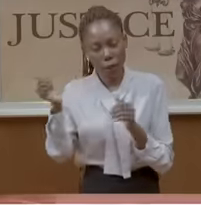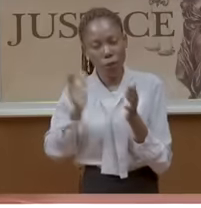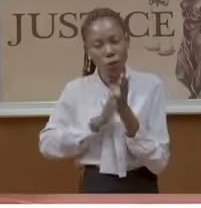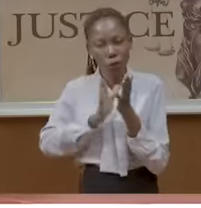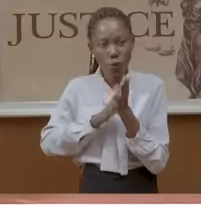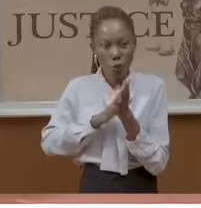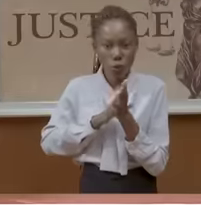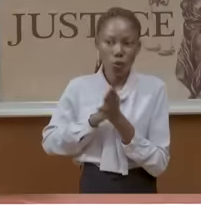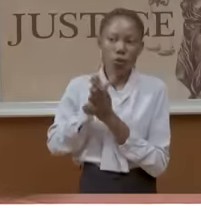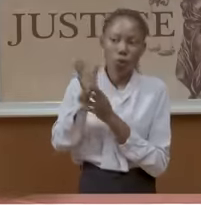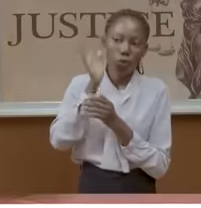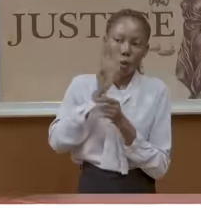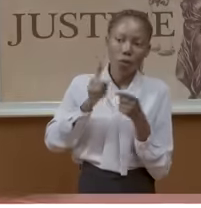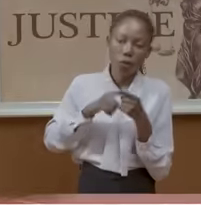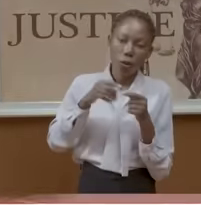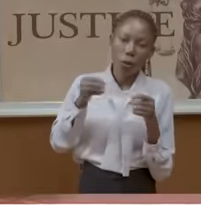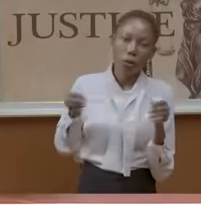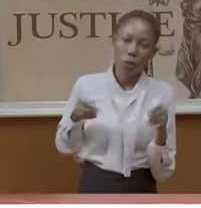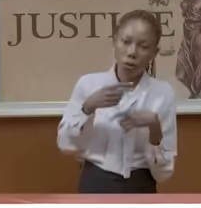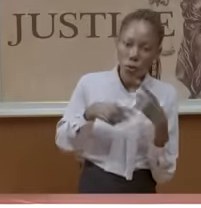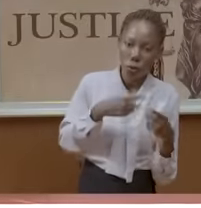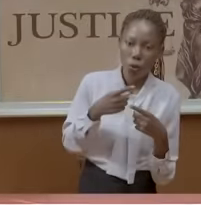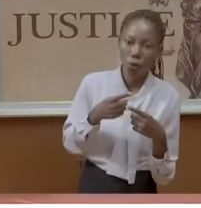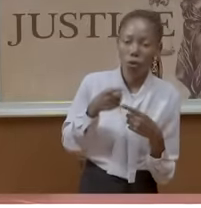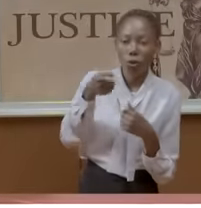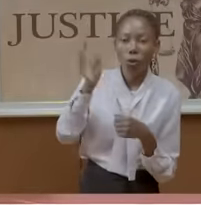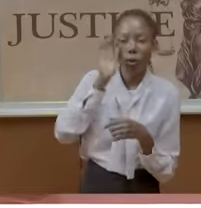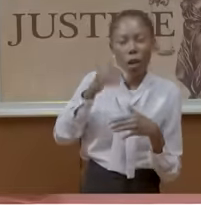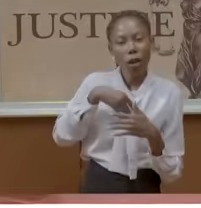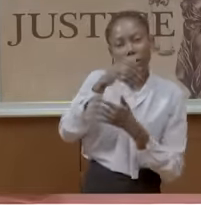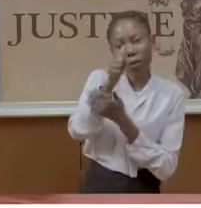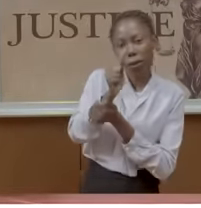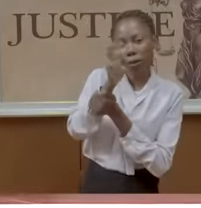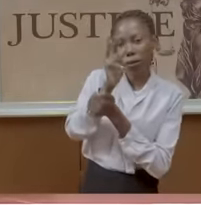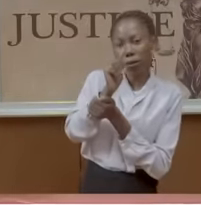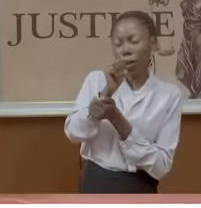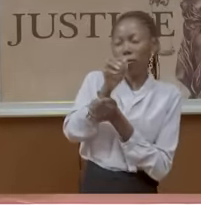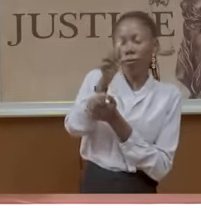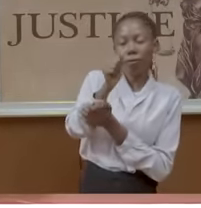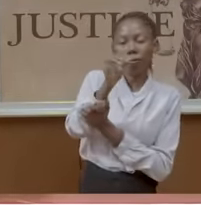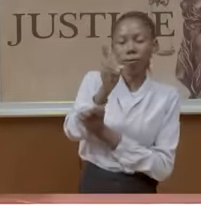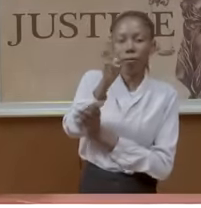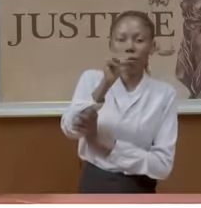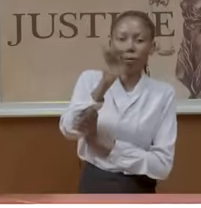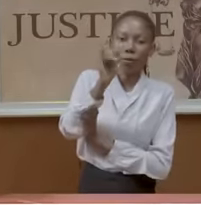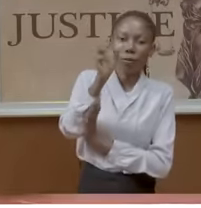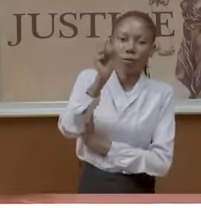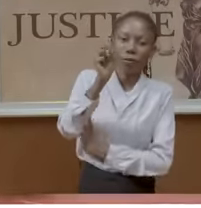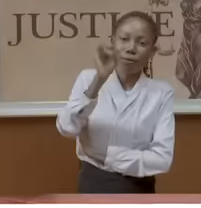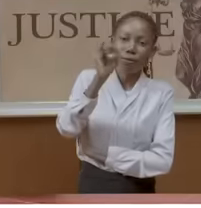be somewhere where there is admission letter. Once you have the admission letters, then you bring them over.